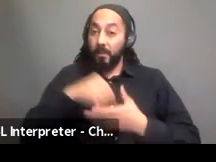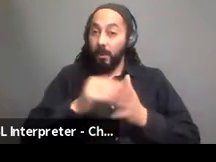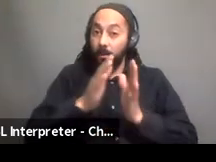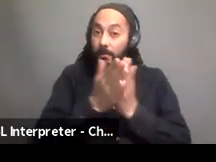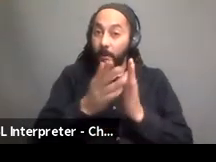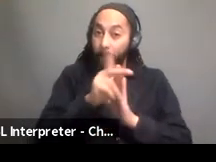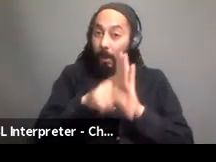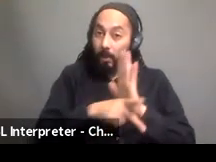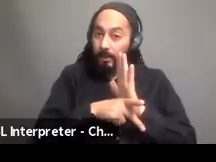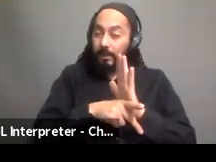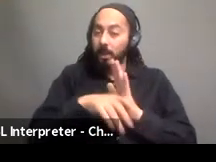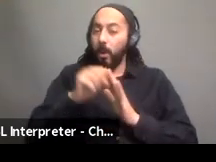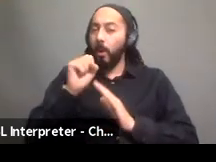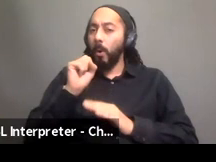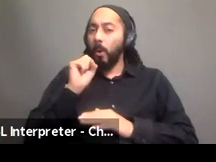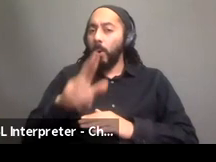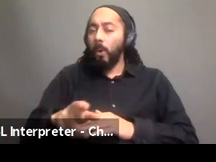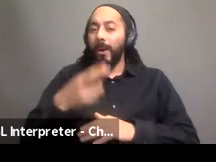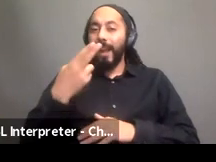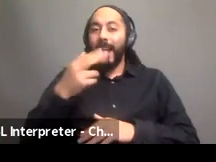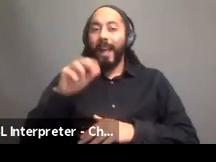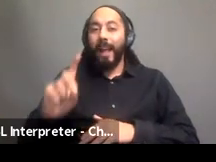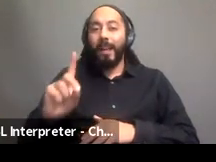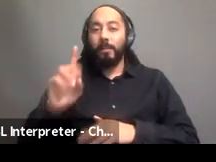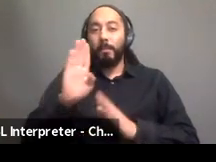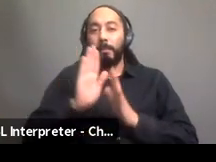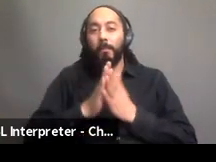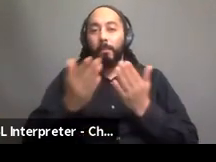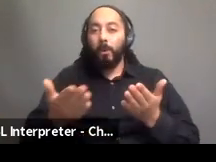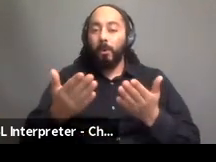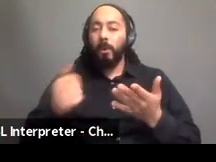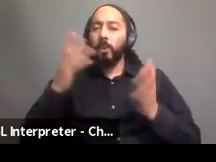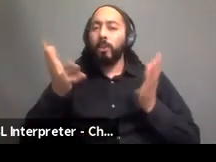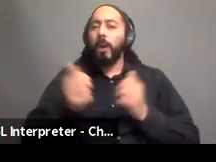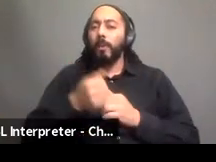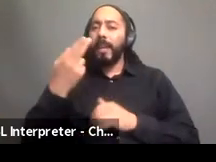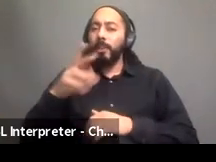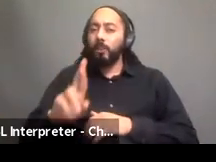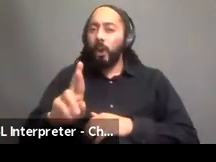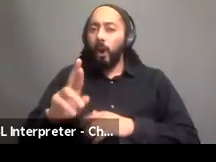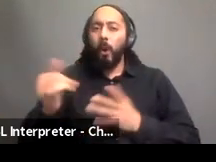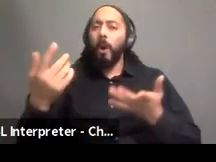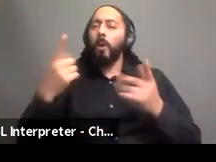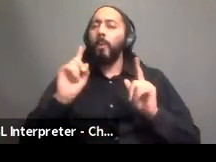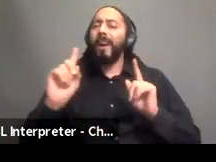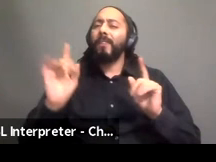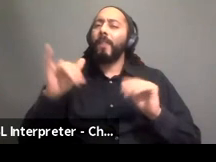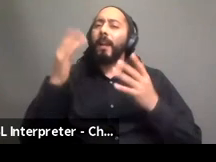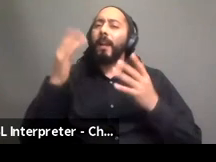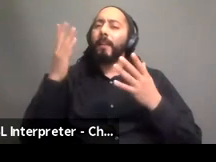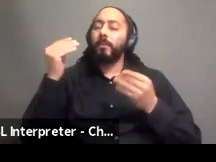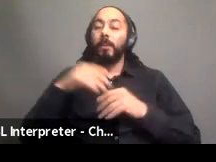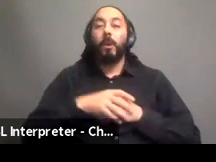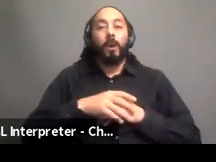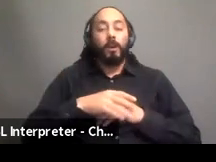would that just have to depend on like when you speak to HR? What would that look like? It usually come down to HR's discretion. They